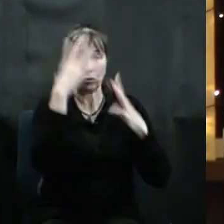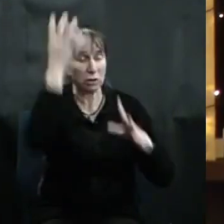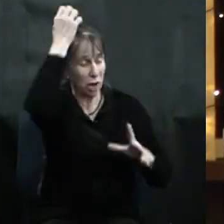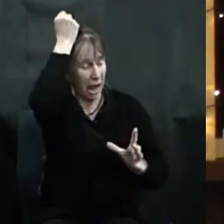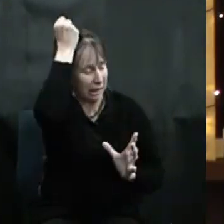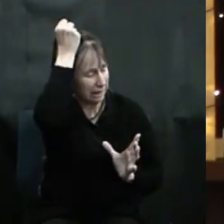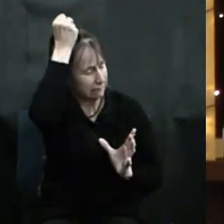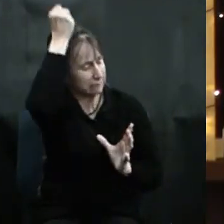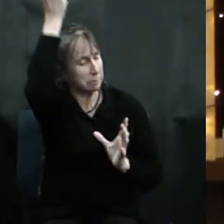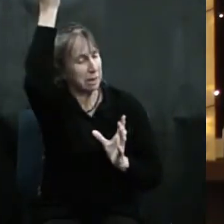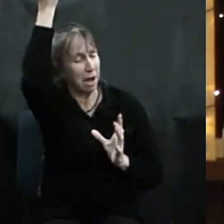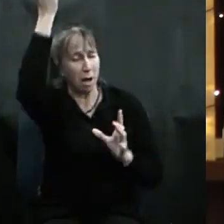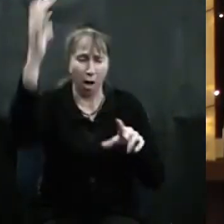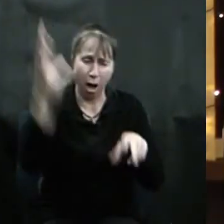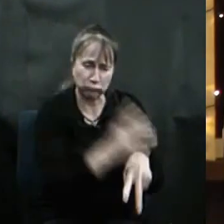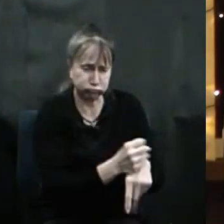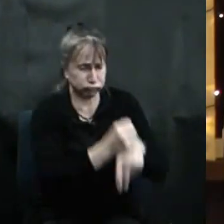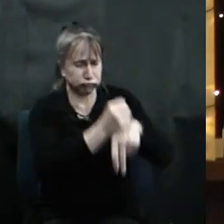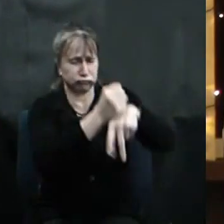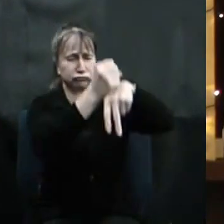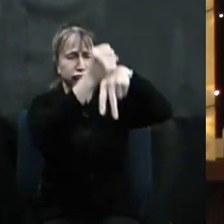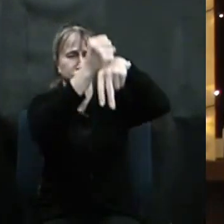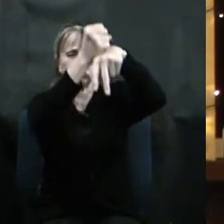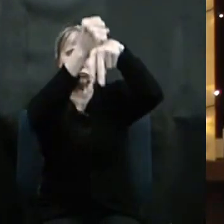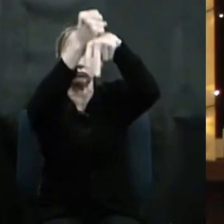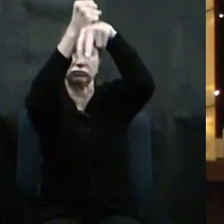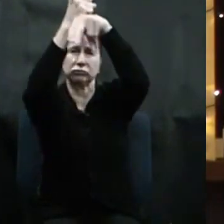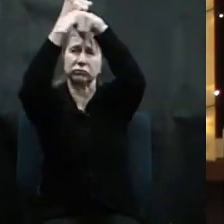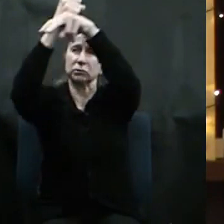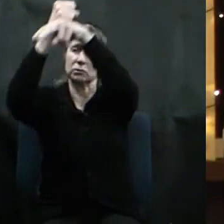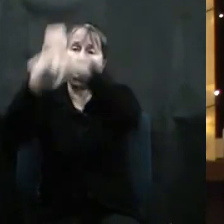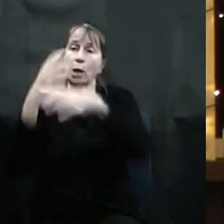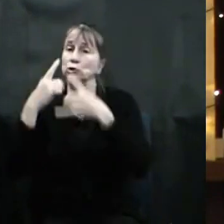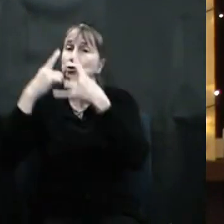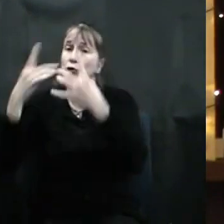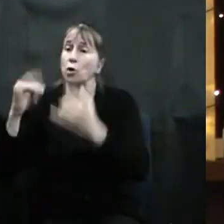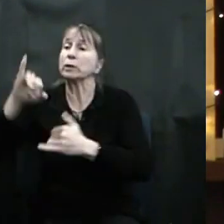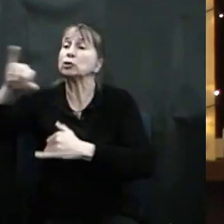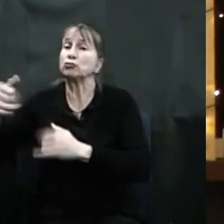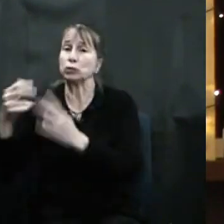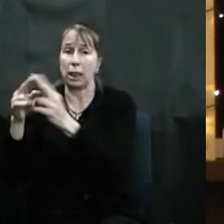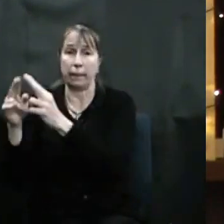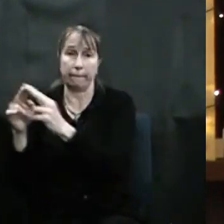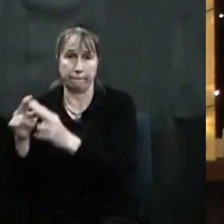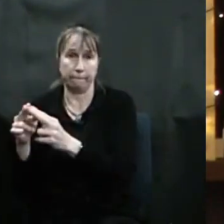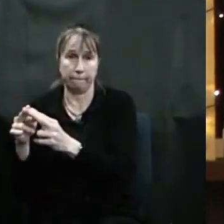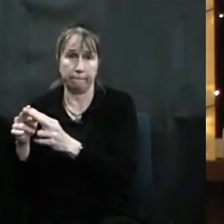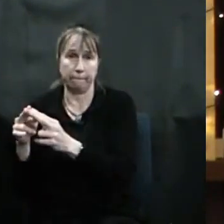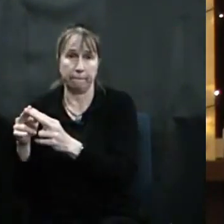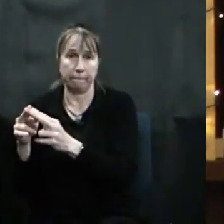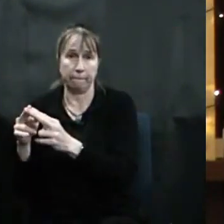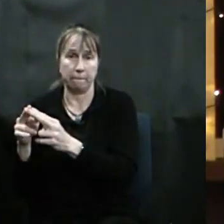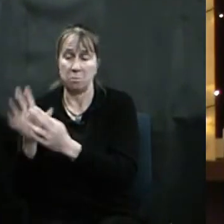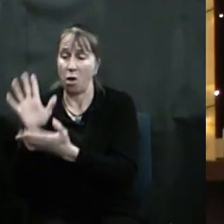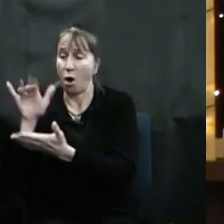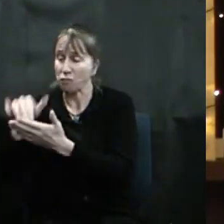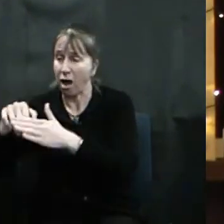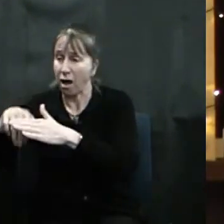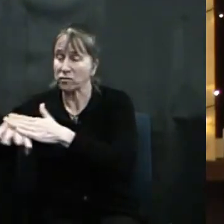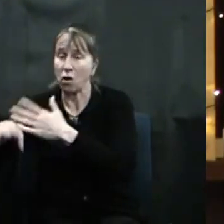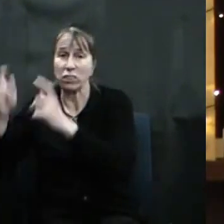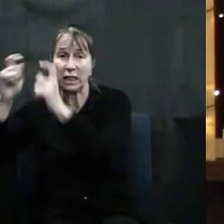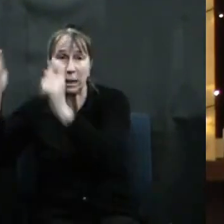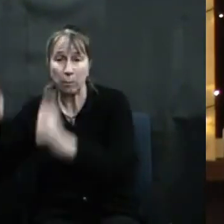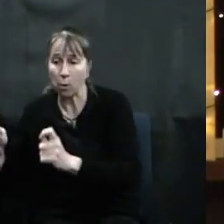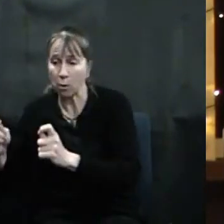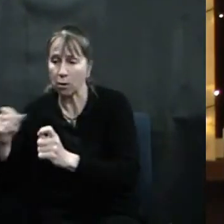and heaven and brought me in visions of God to Jerusalem, to the entrance of the gateway of the inner court that faces